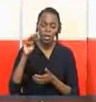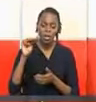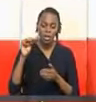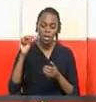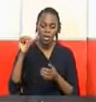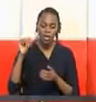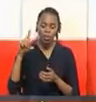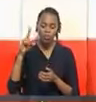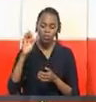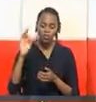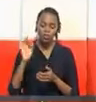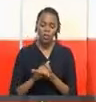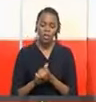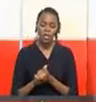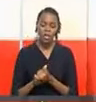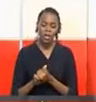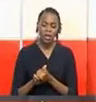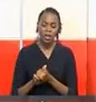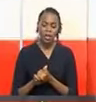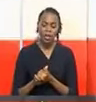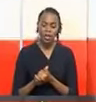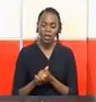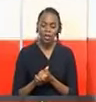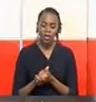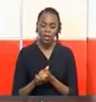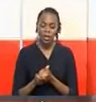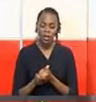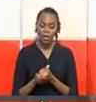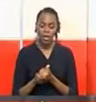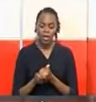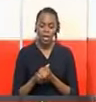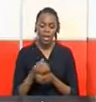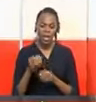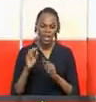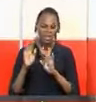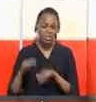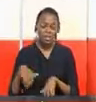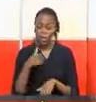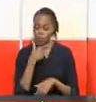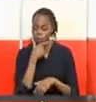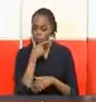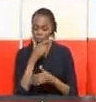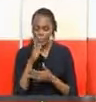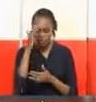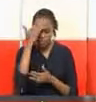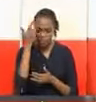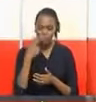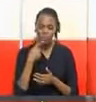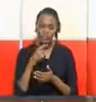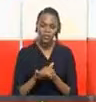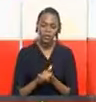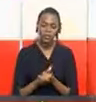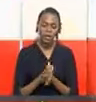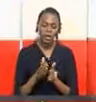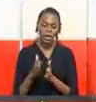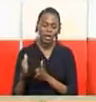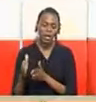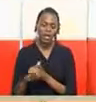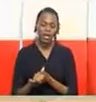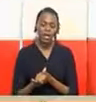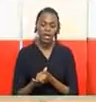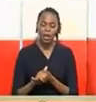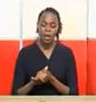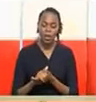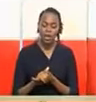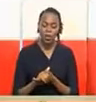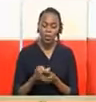to play a song which left me both impressed and surprised. I did not know he had a musical side to him as well.